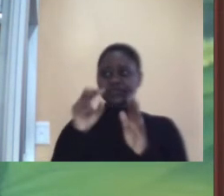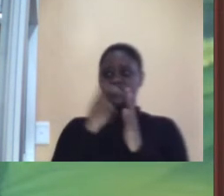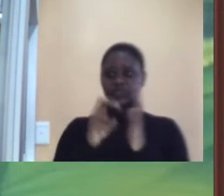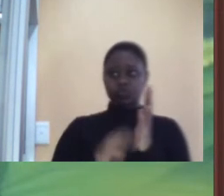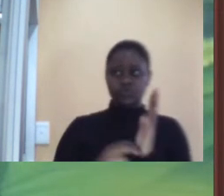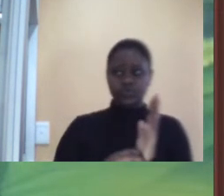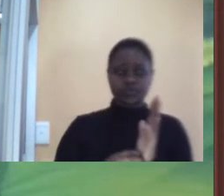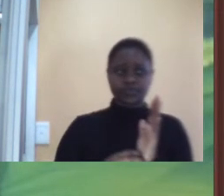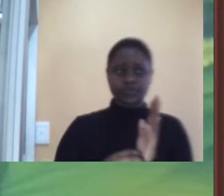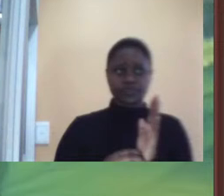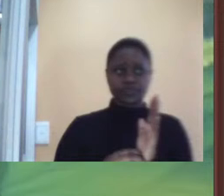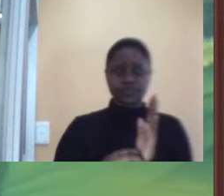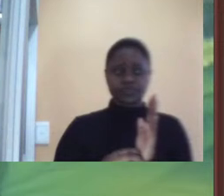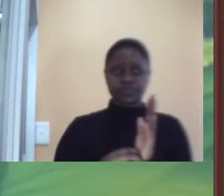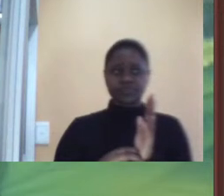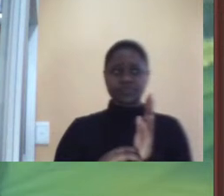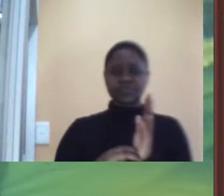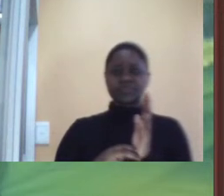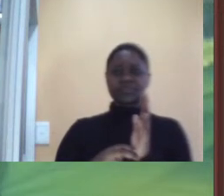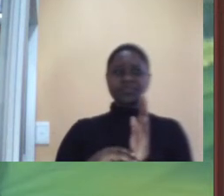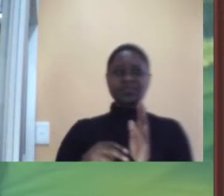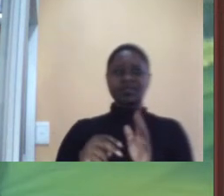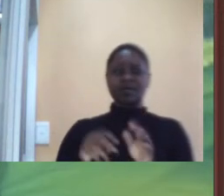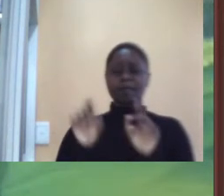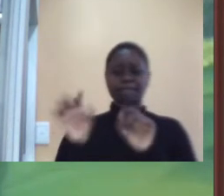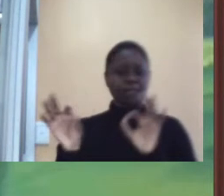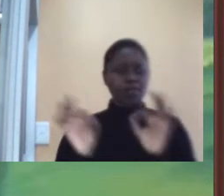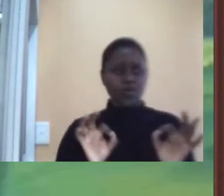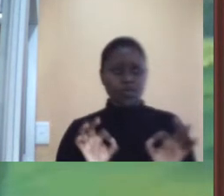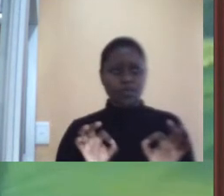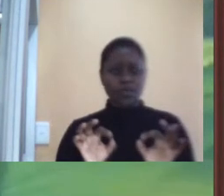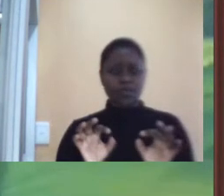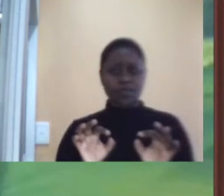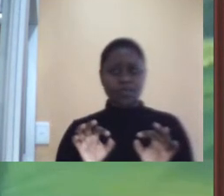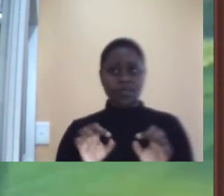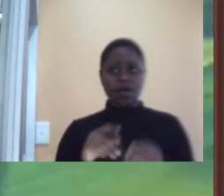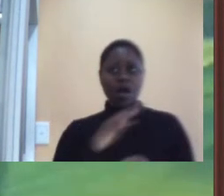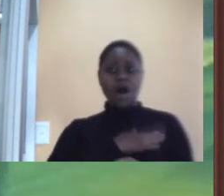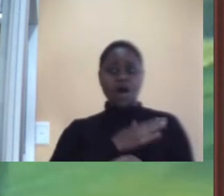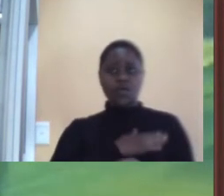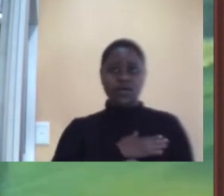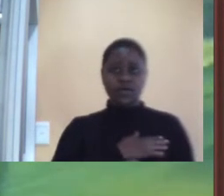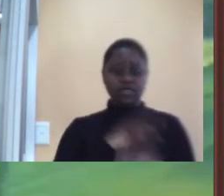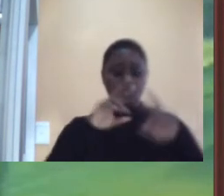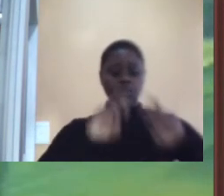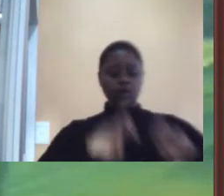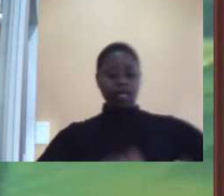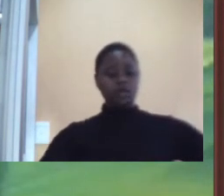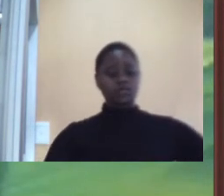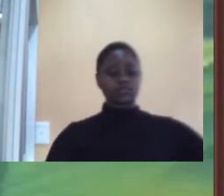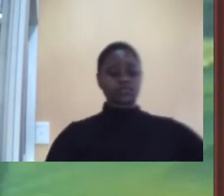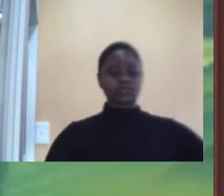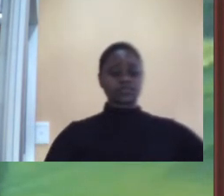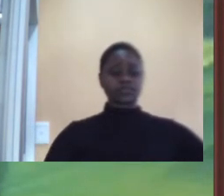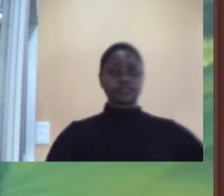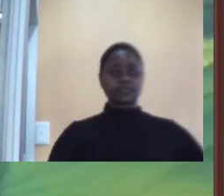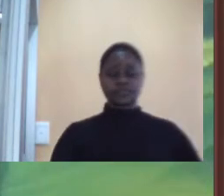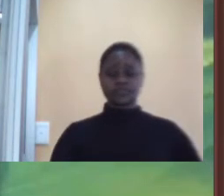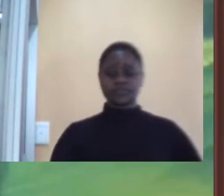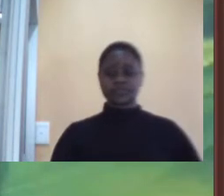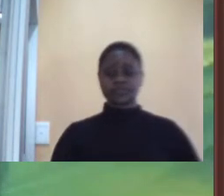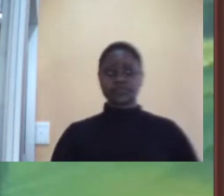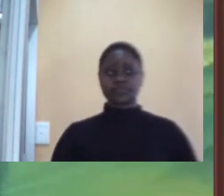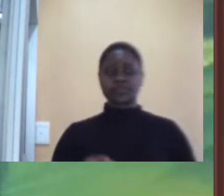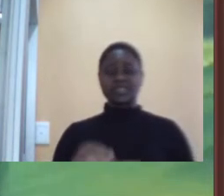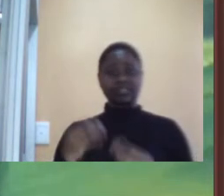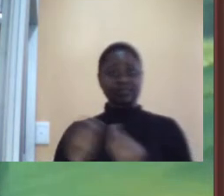that accusations or improper motives. I would like you to investigate that